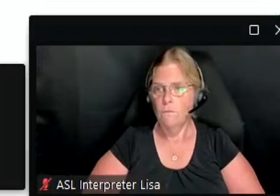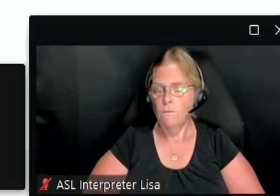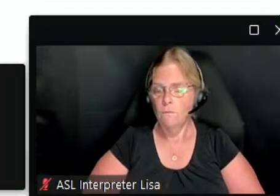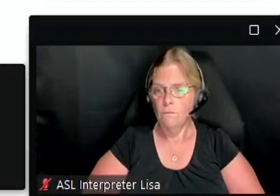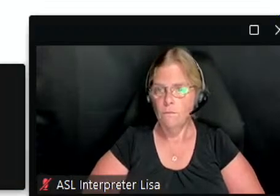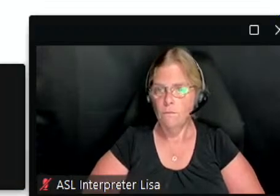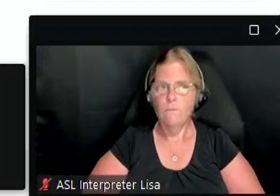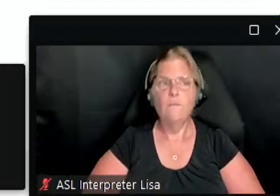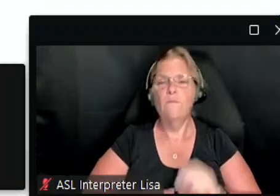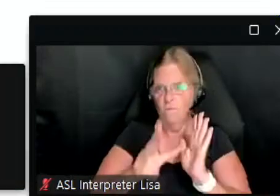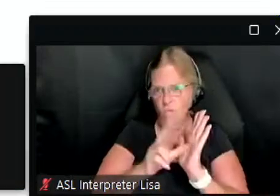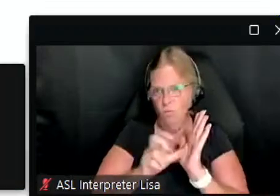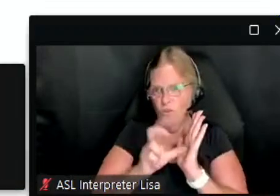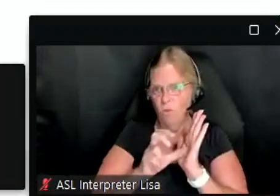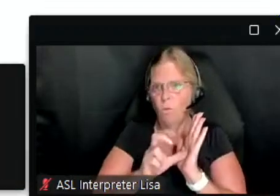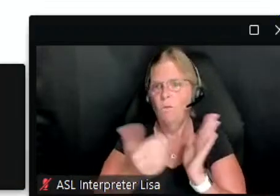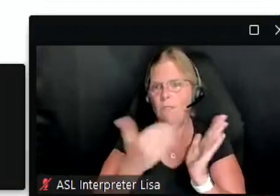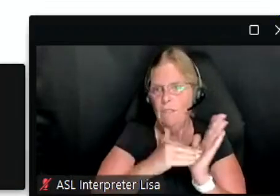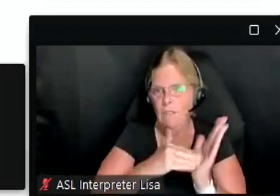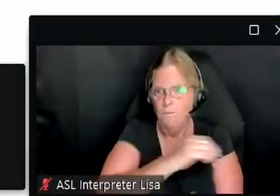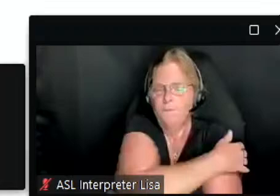Recording in progress.